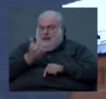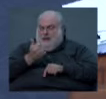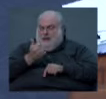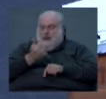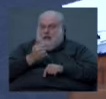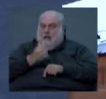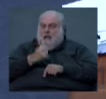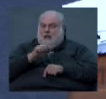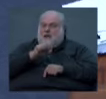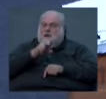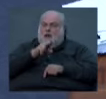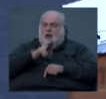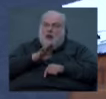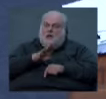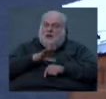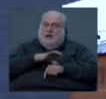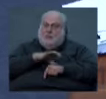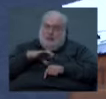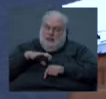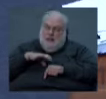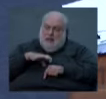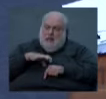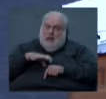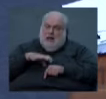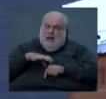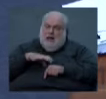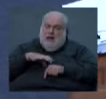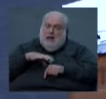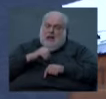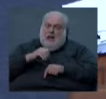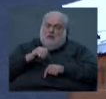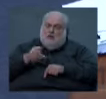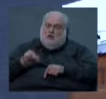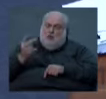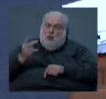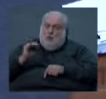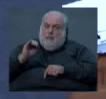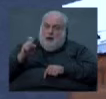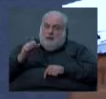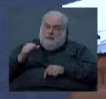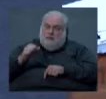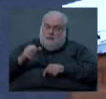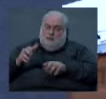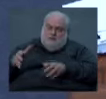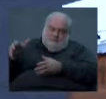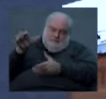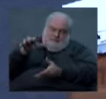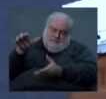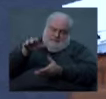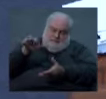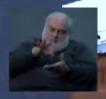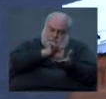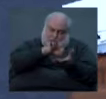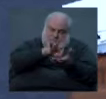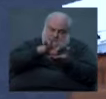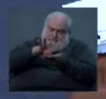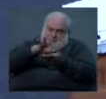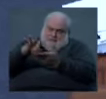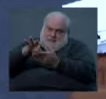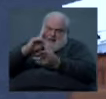will witness the emptying of the two ballot boxes. Tabulation will take place and the name with the most votes wins.